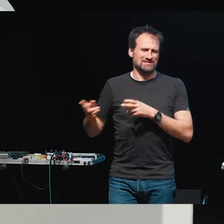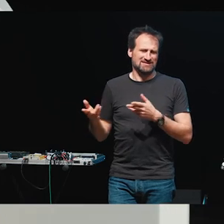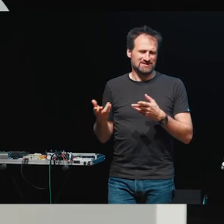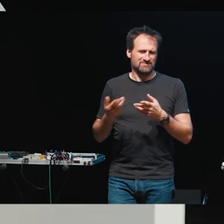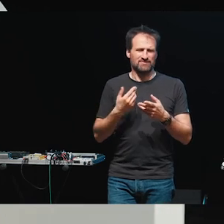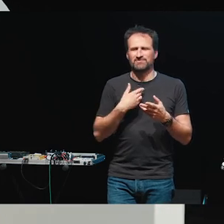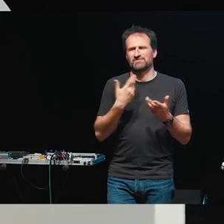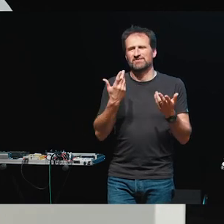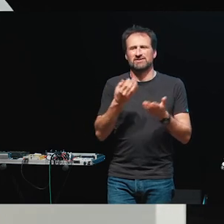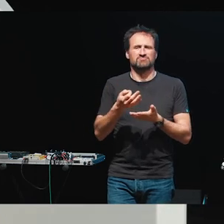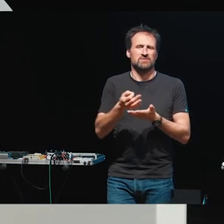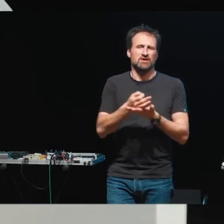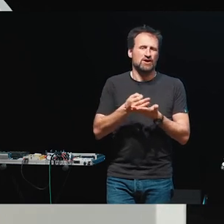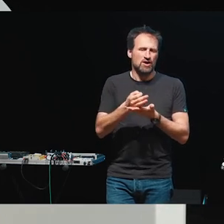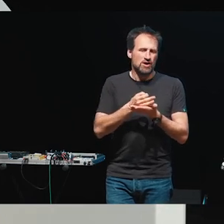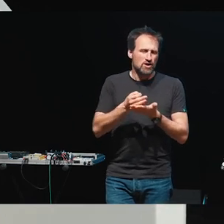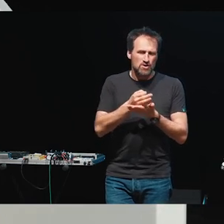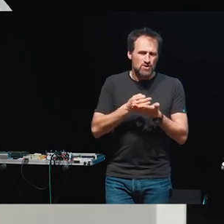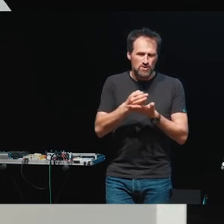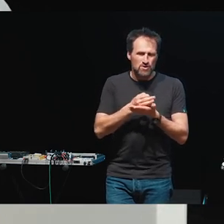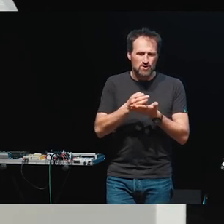locale data that can be tailored.